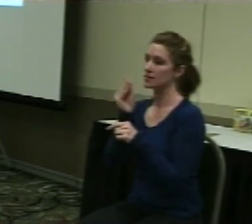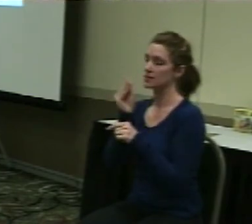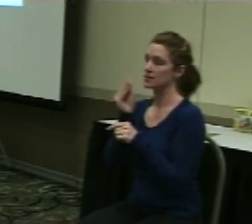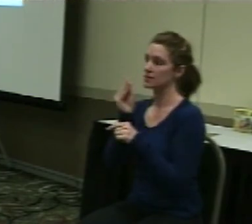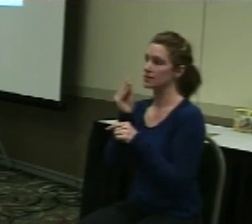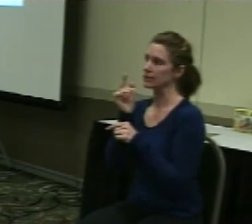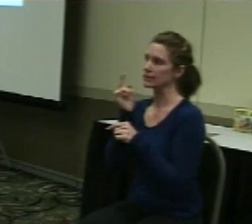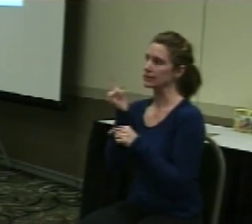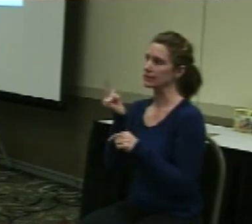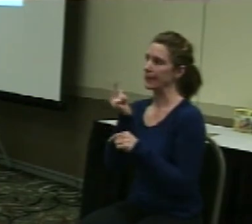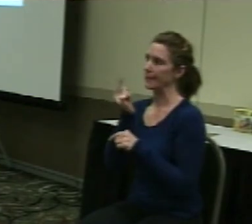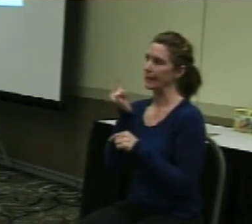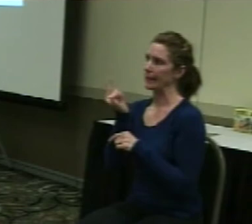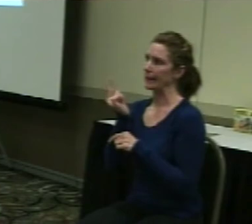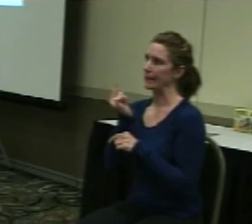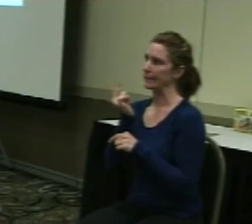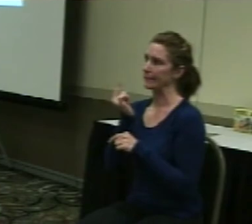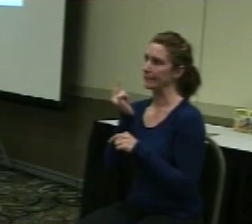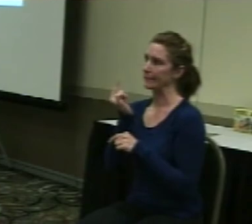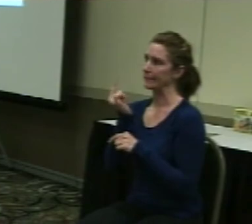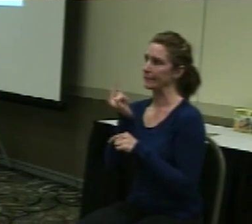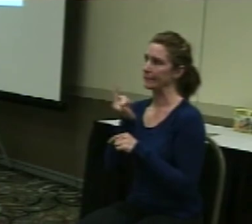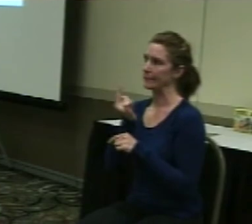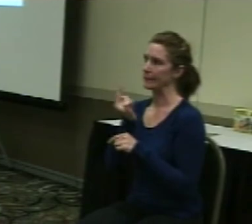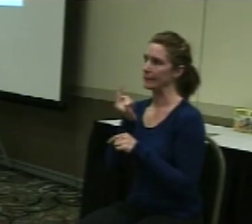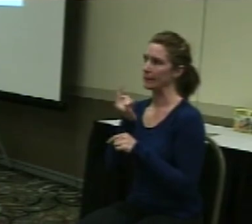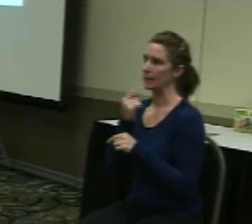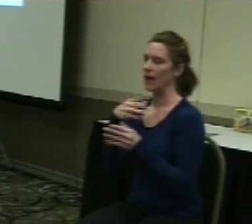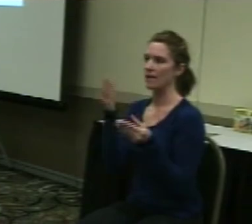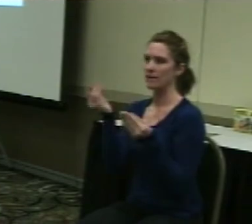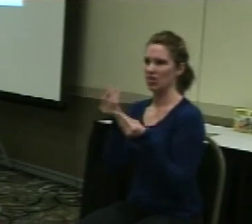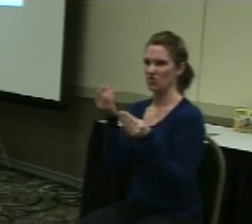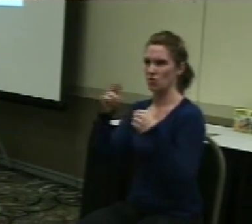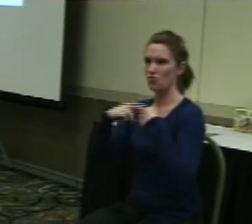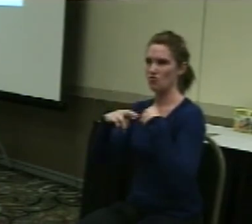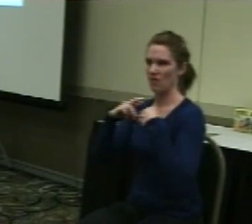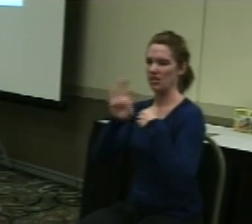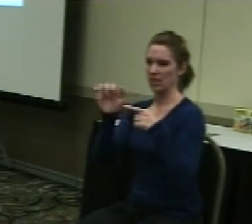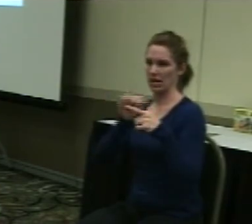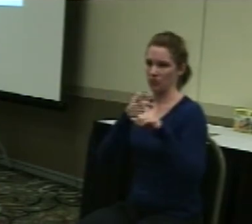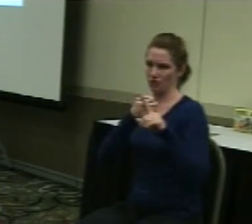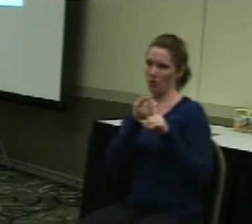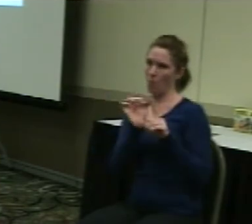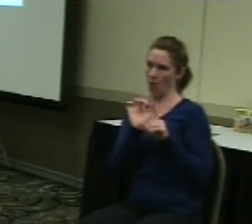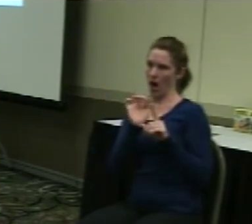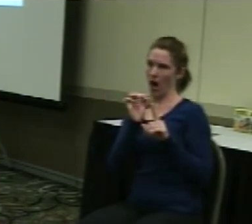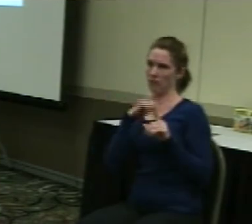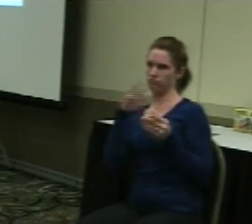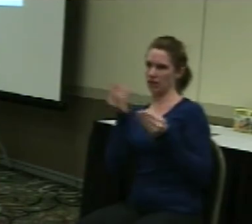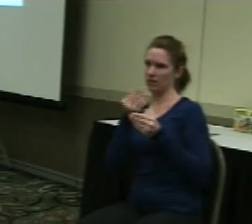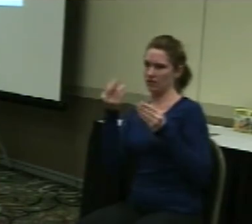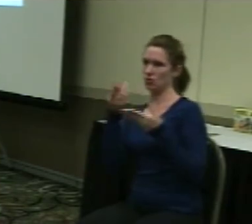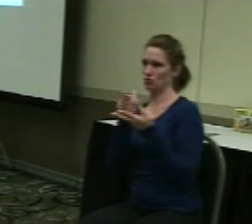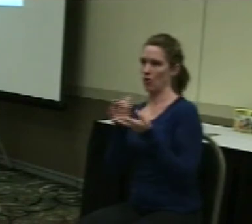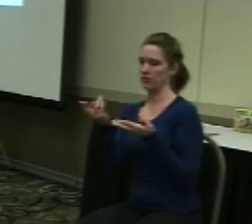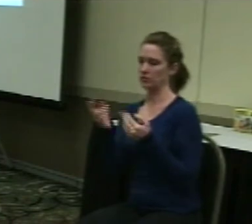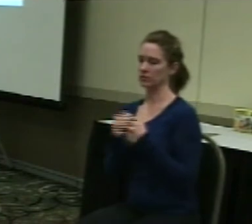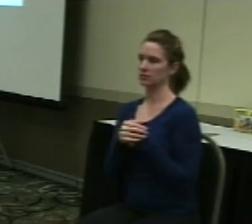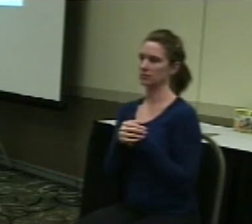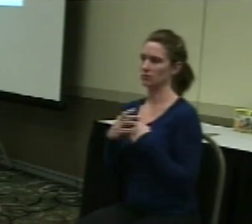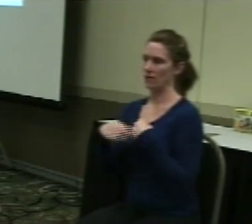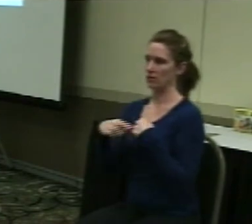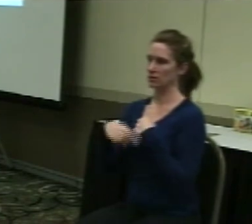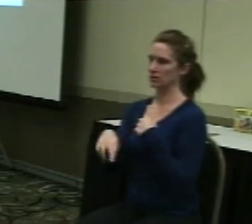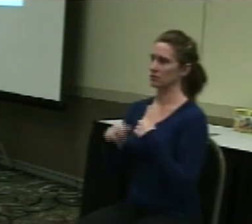it is something that I have given you the reference, by the way, of where this exercise comes from. This